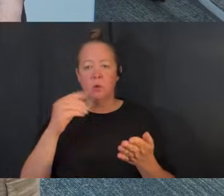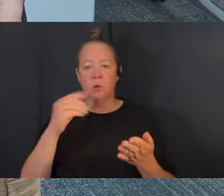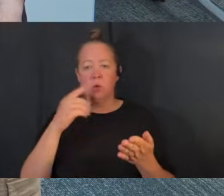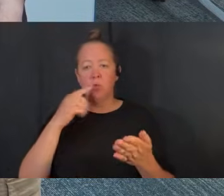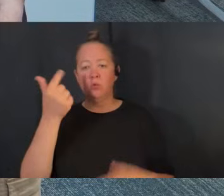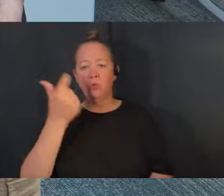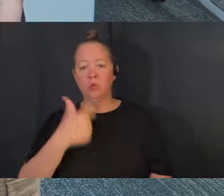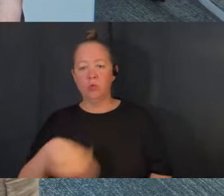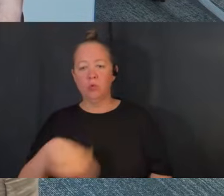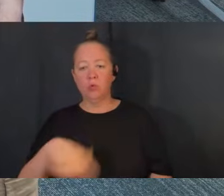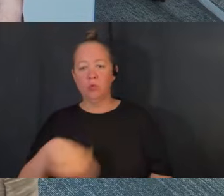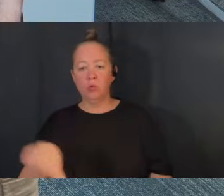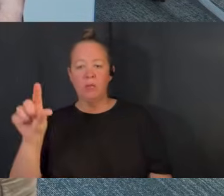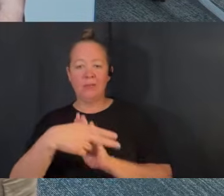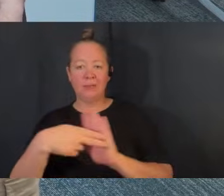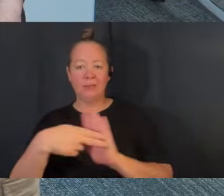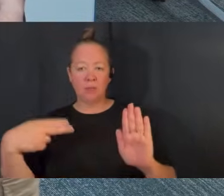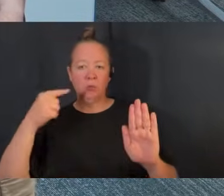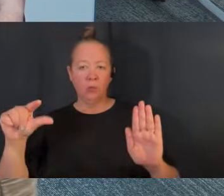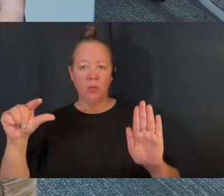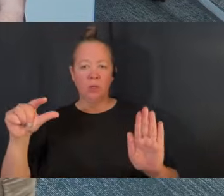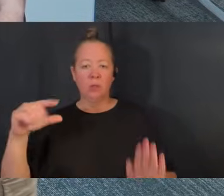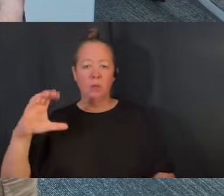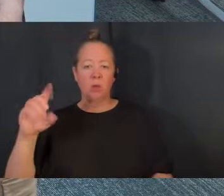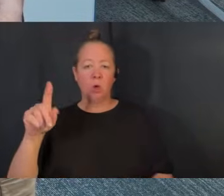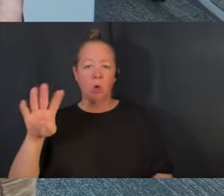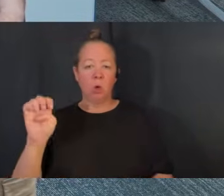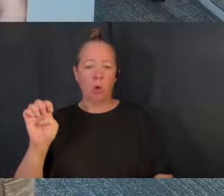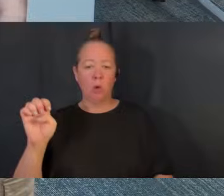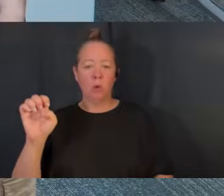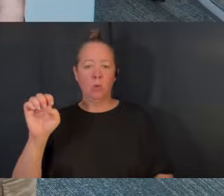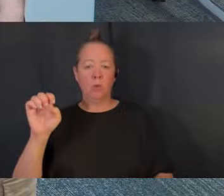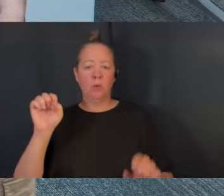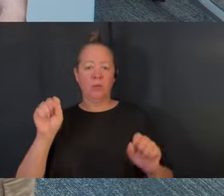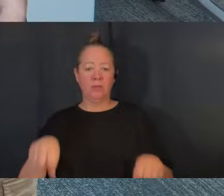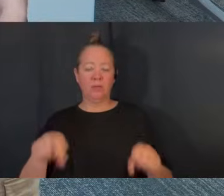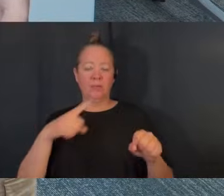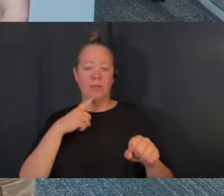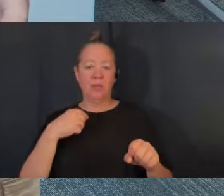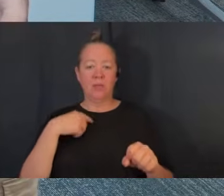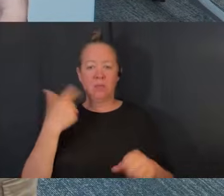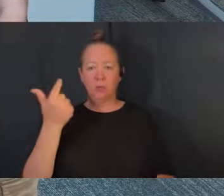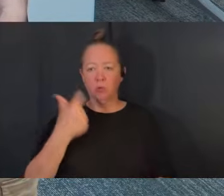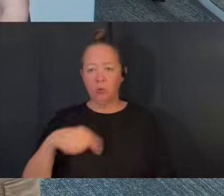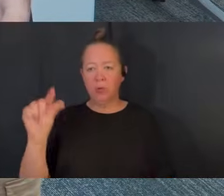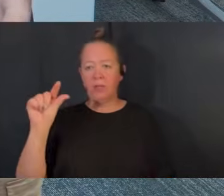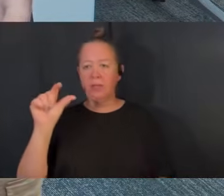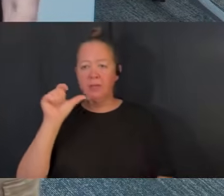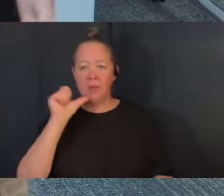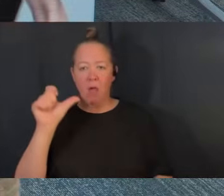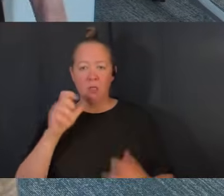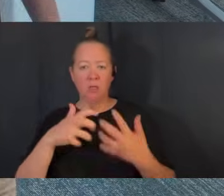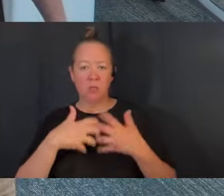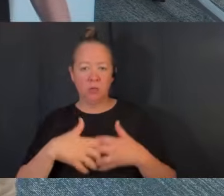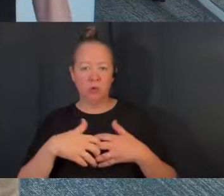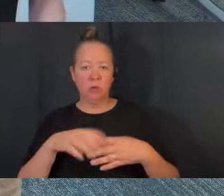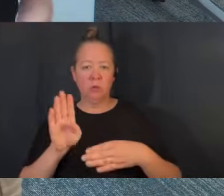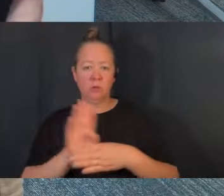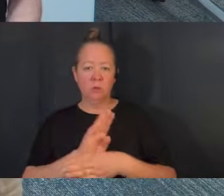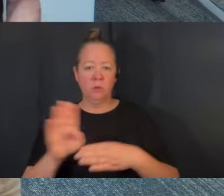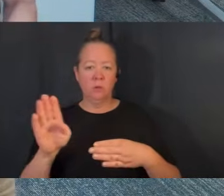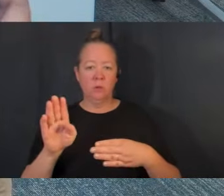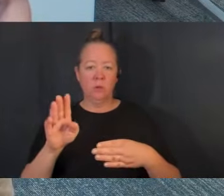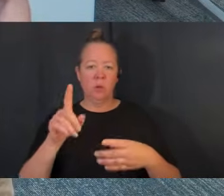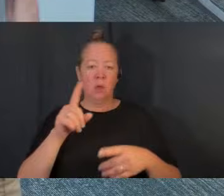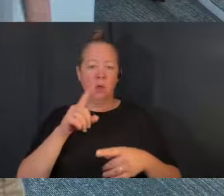the code for the county, so they can say, we designated as green, not industrial, whatever the hell. Heck, sorry.